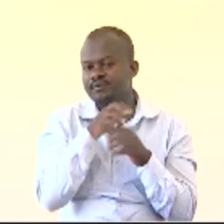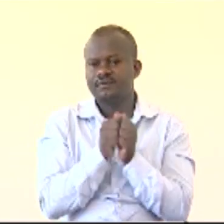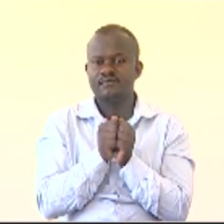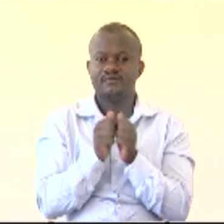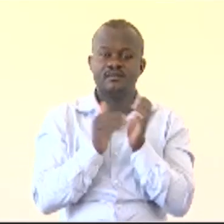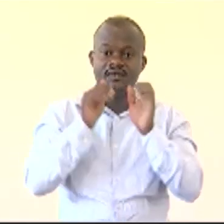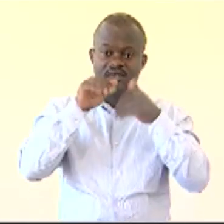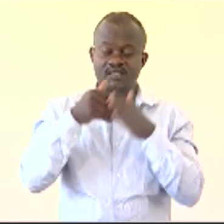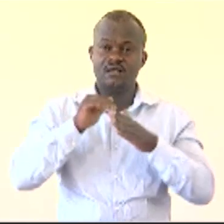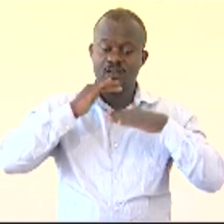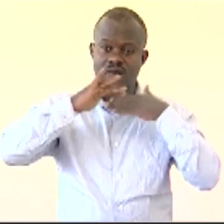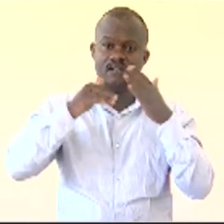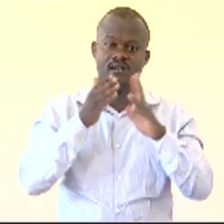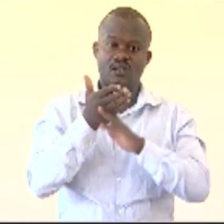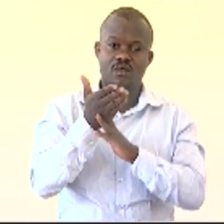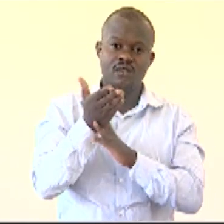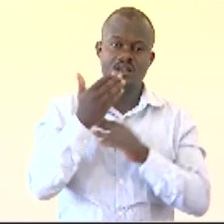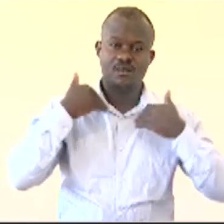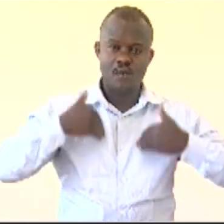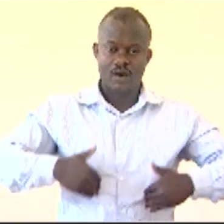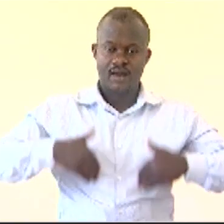It can be spread through the body,